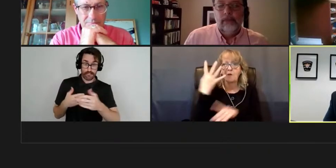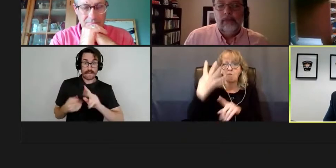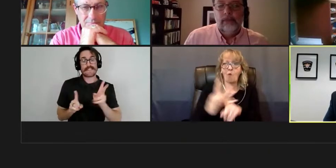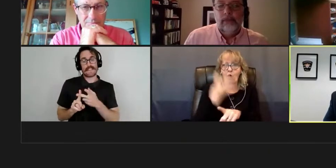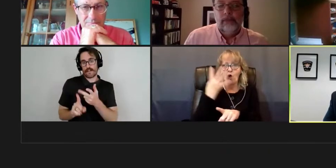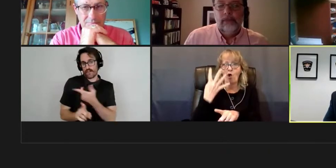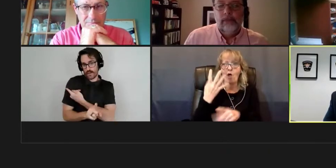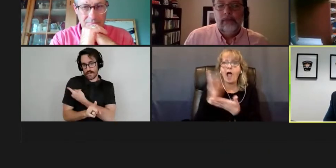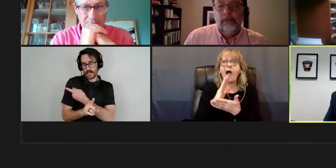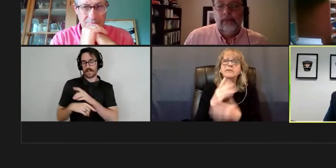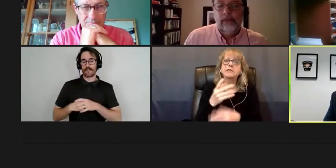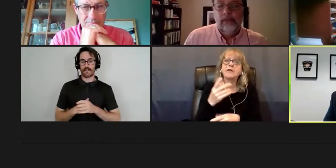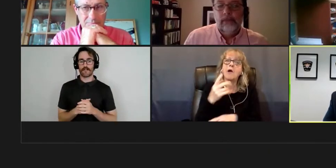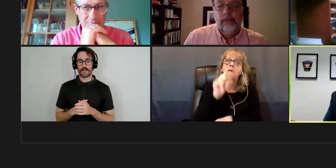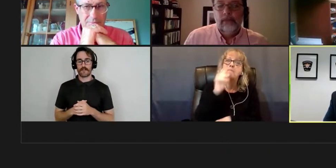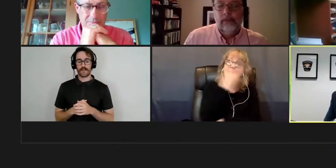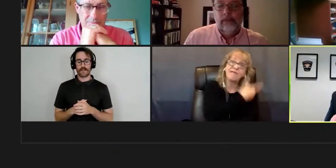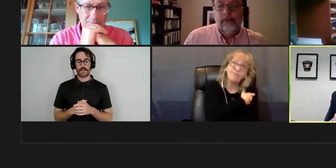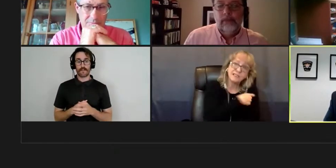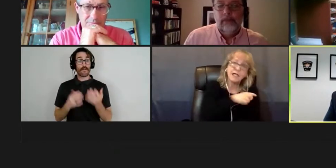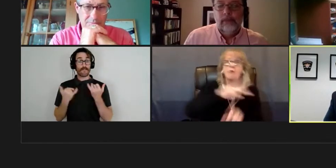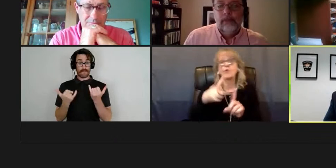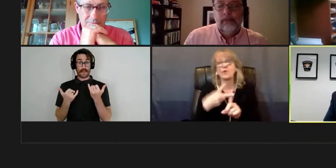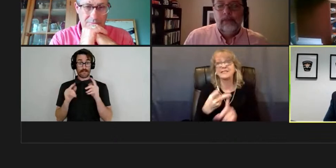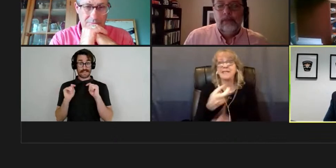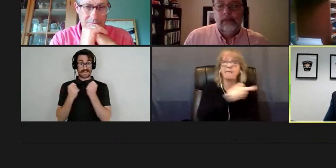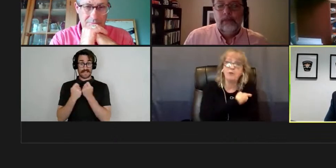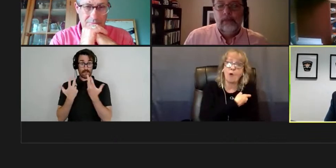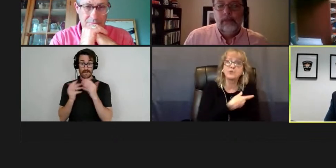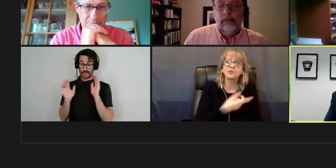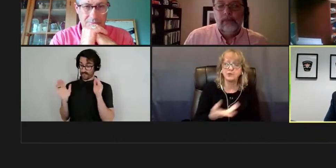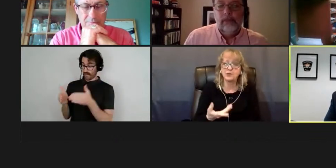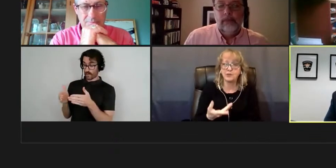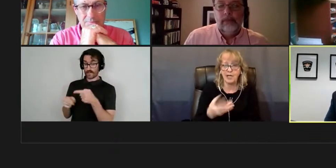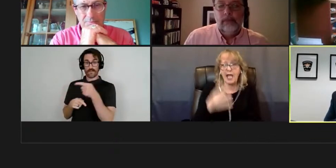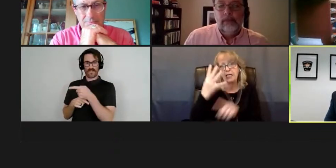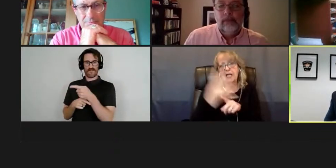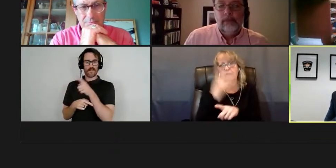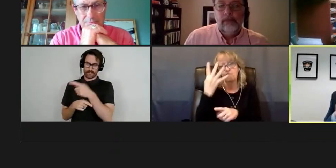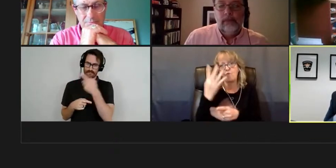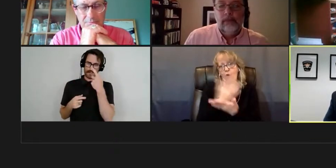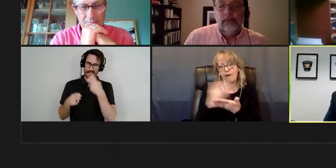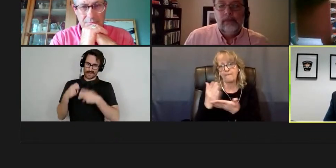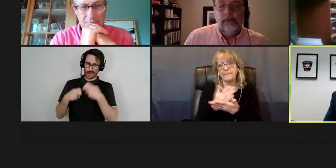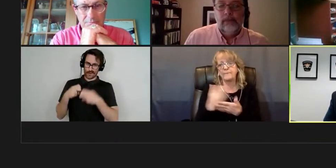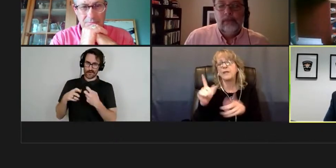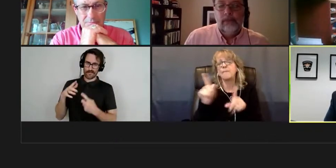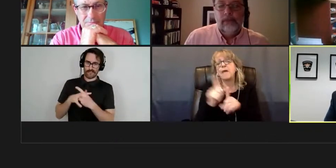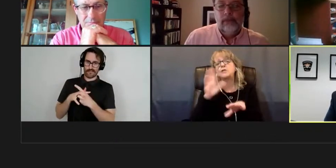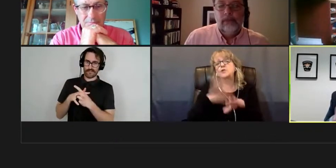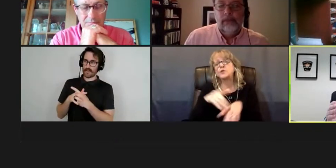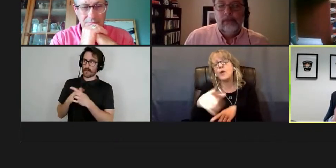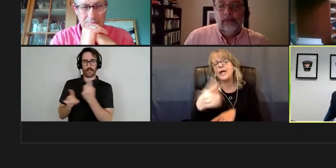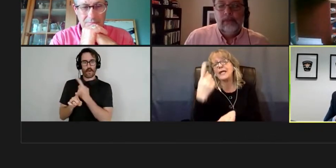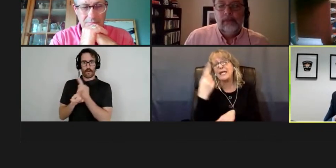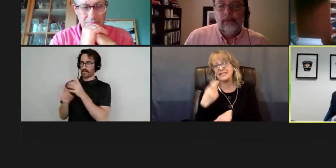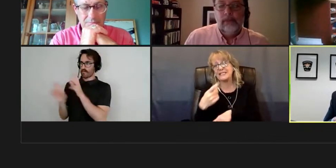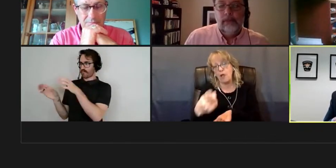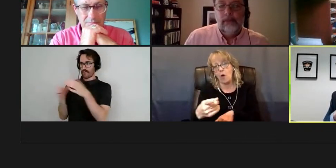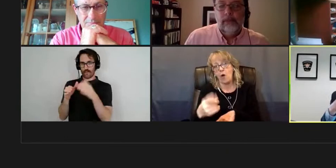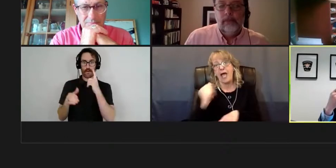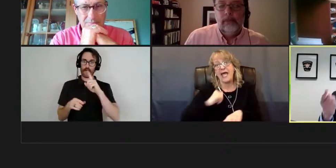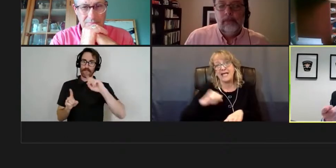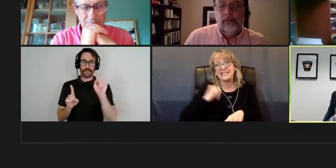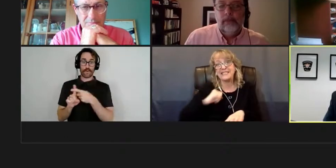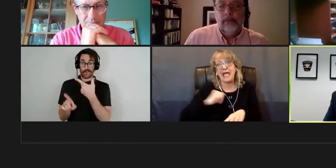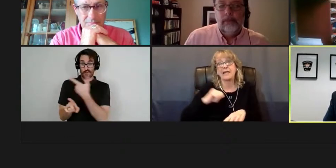term, the team is concentrating on issues that you've just raised and other issues to try to get to the right populations to get their first shot. And then